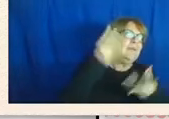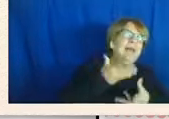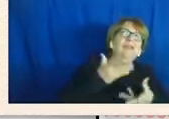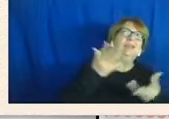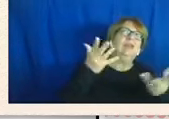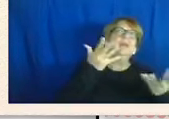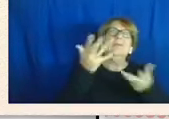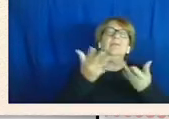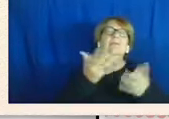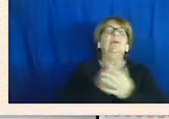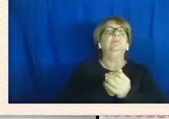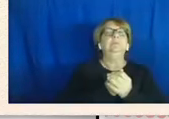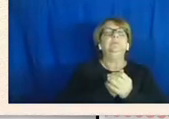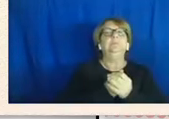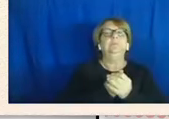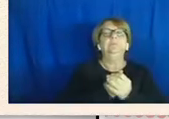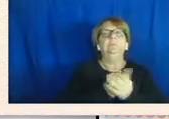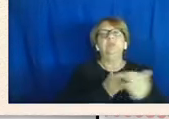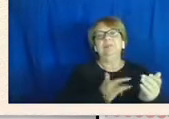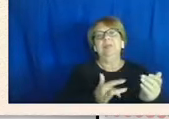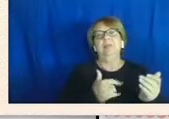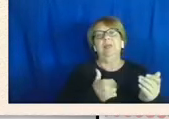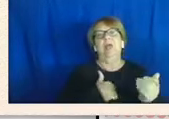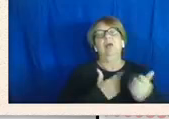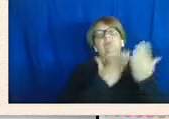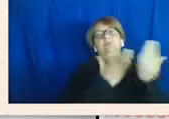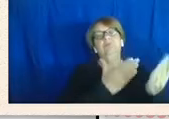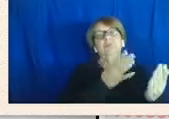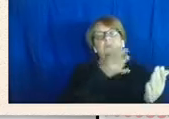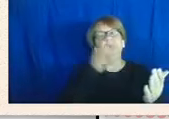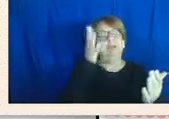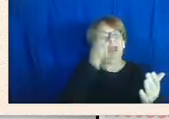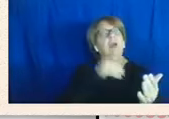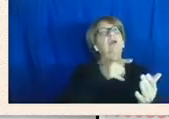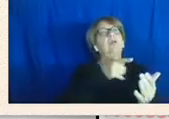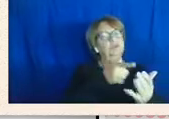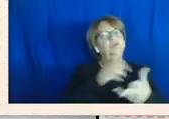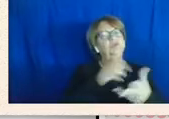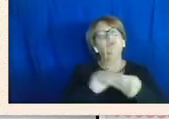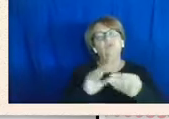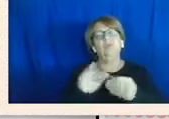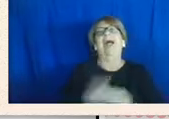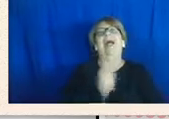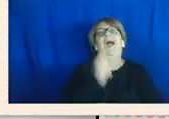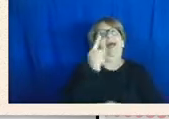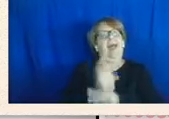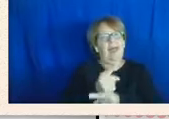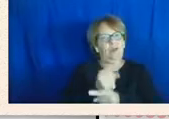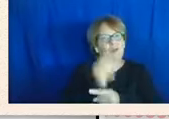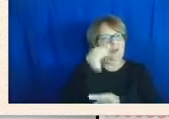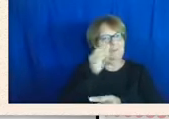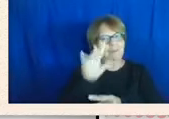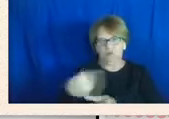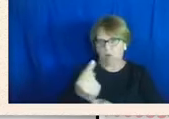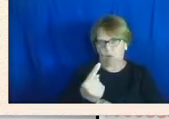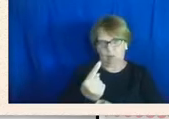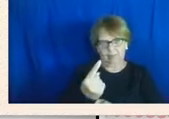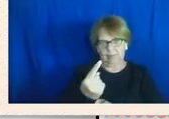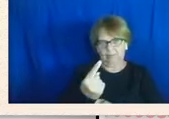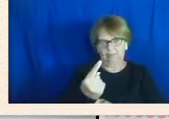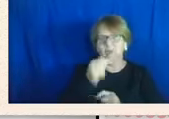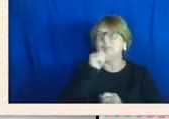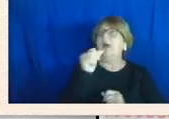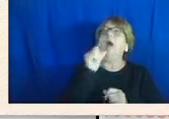typically suggest to parents that they share accurate information only, not rumors, not things